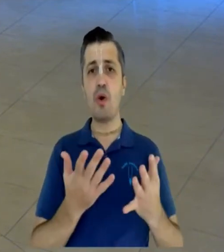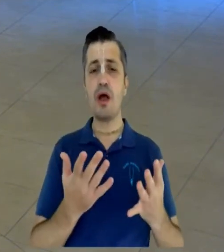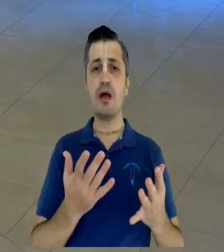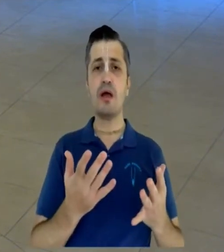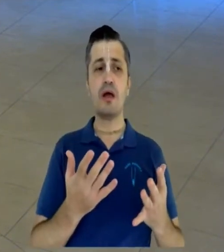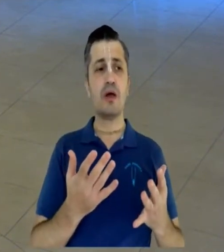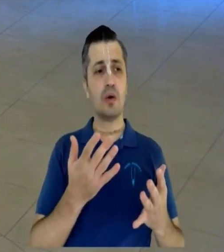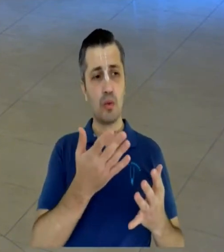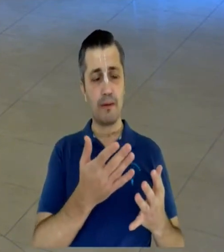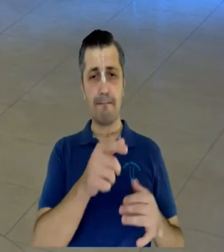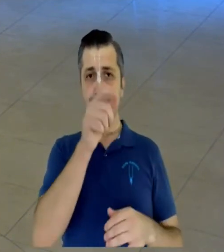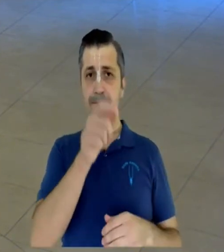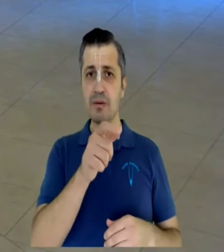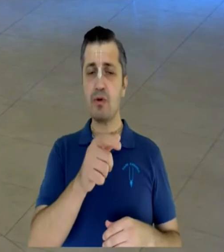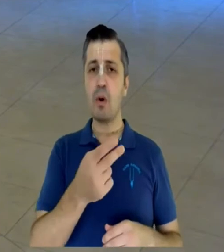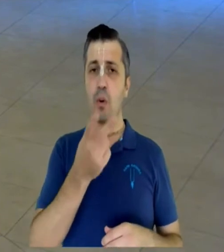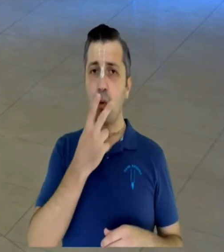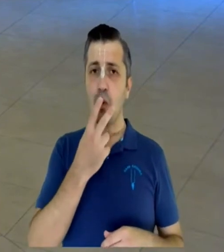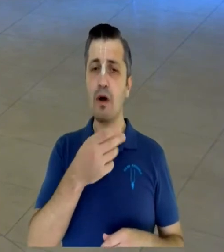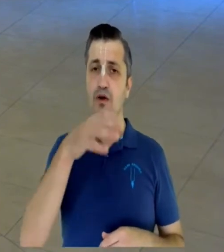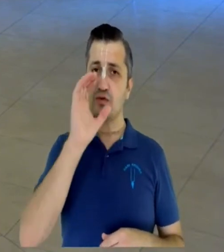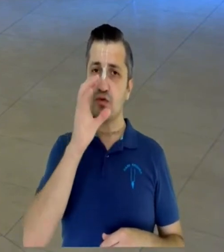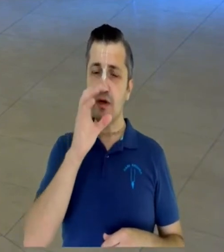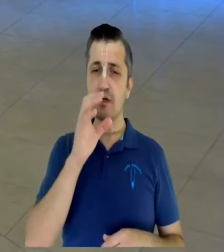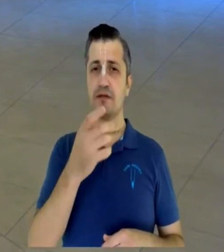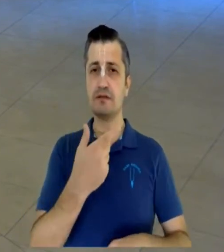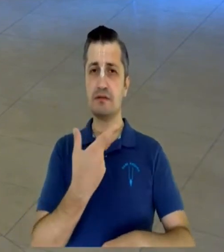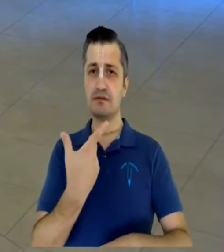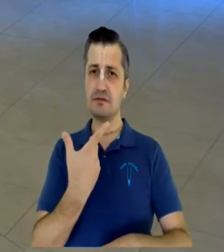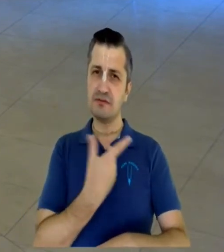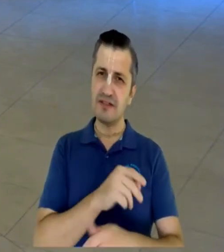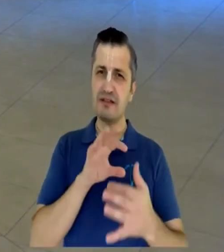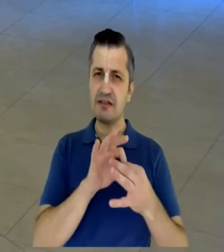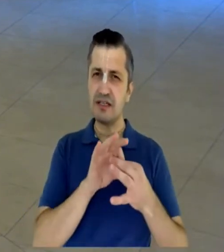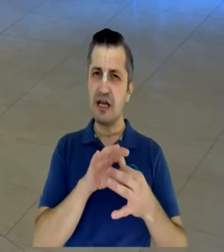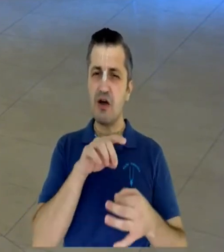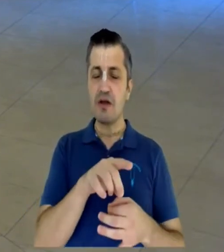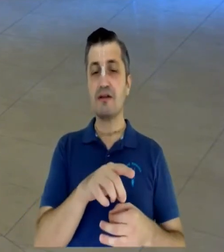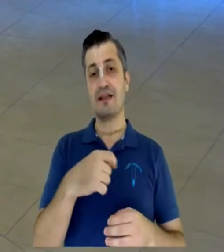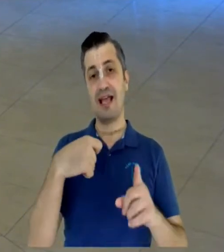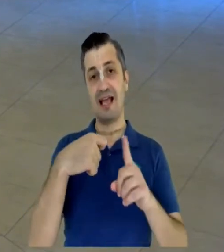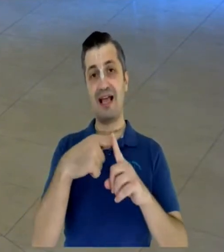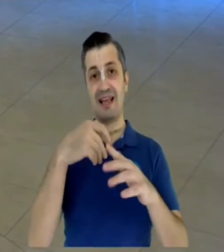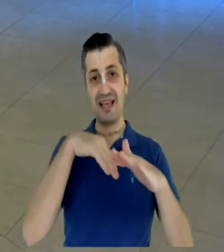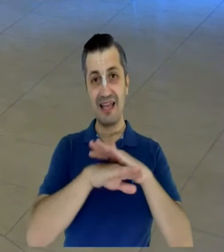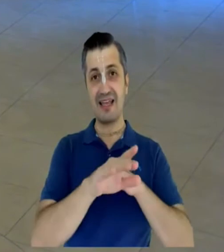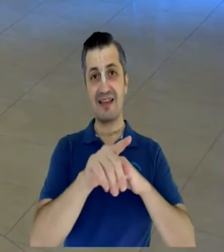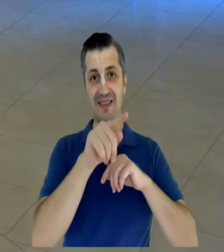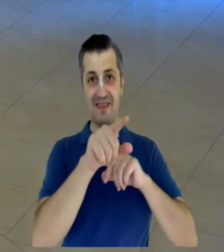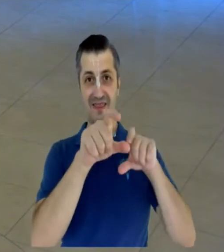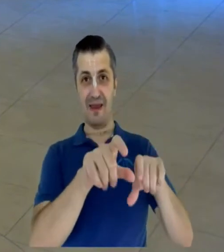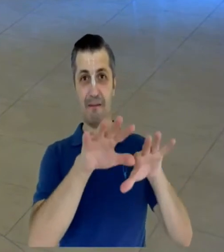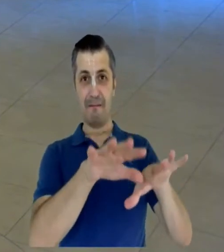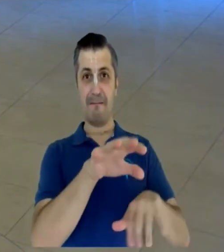influence will take place. And he also he asked if there was one more place where he could reside, and